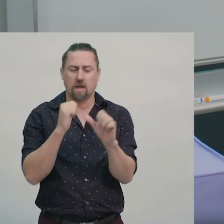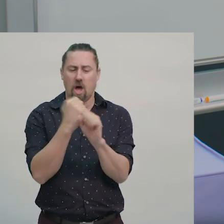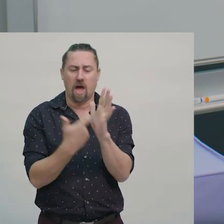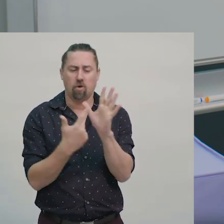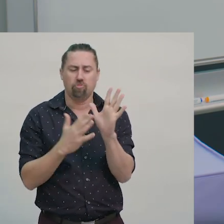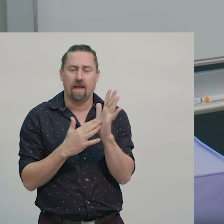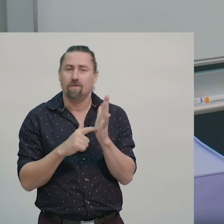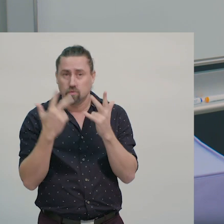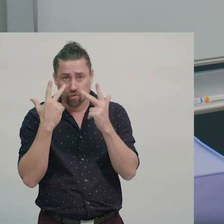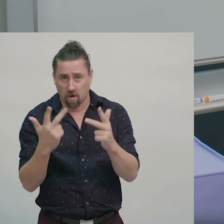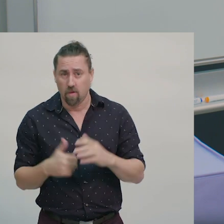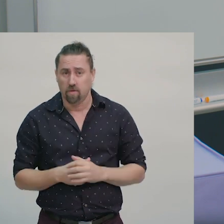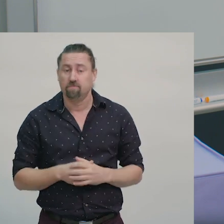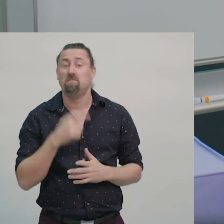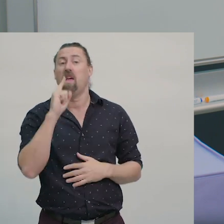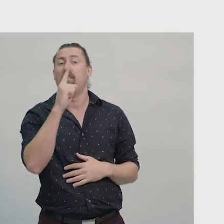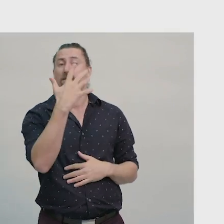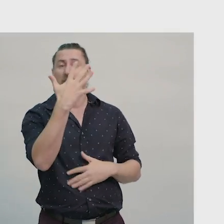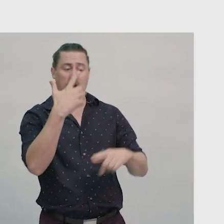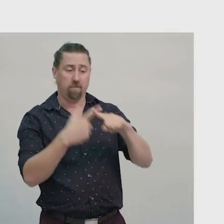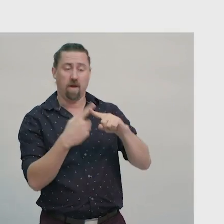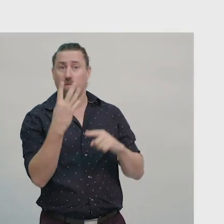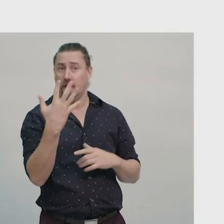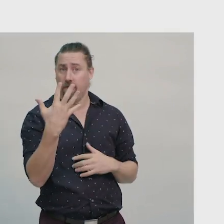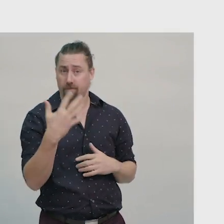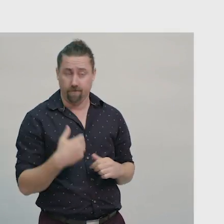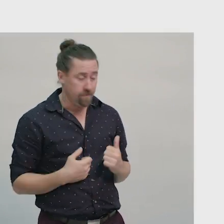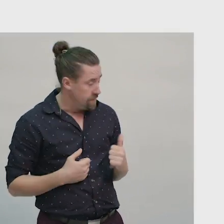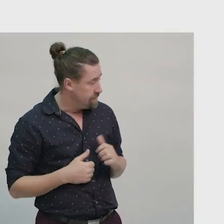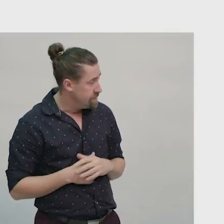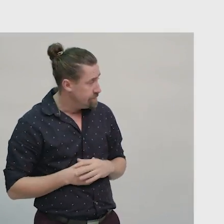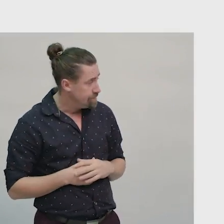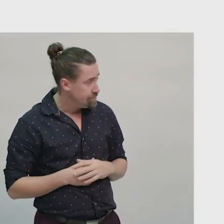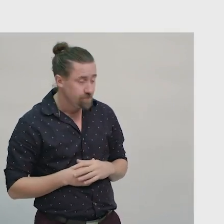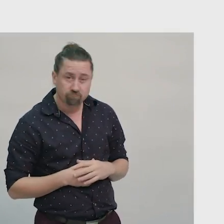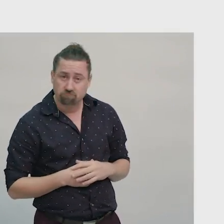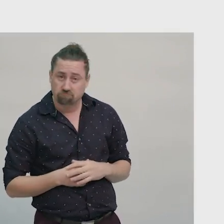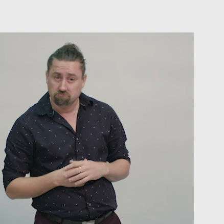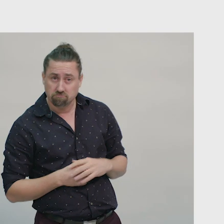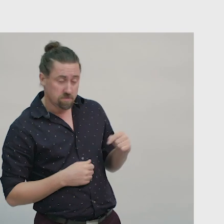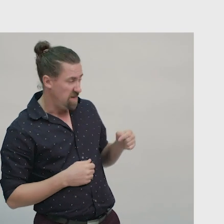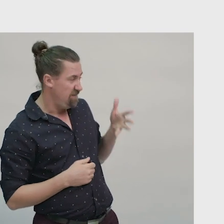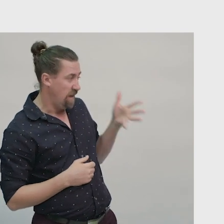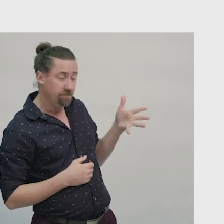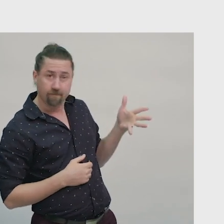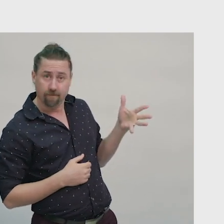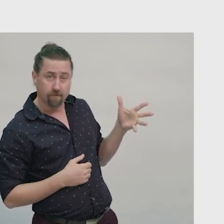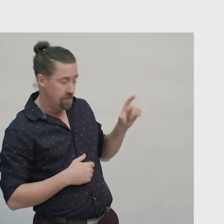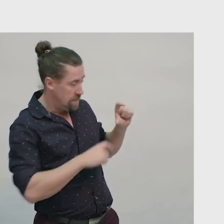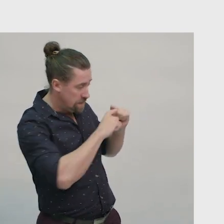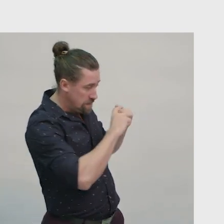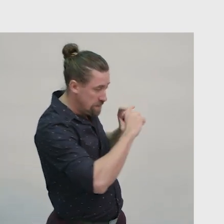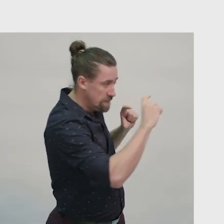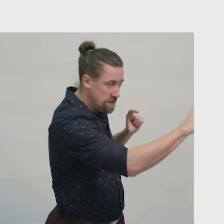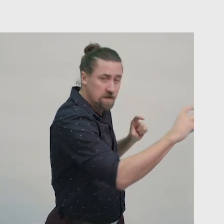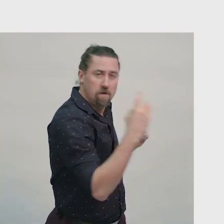to represent it. Let's try with 5 multiplied by 45. Our diagram is 5 squares